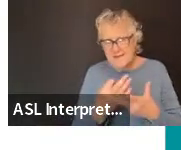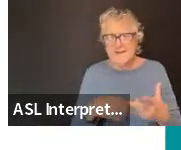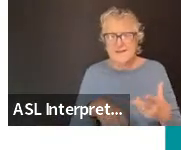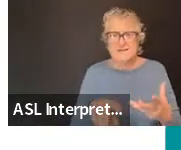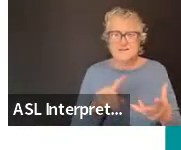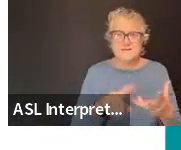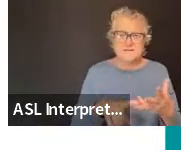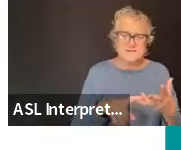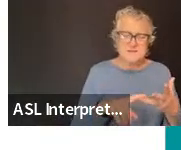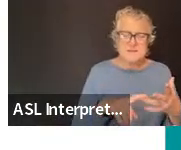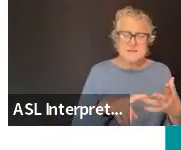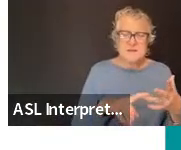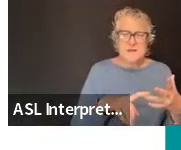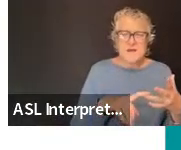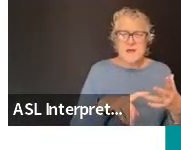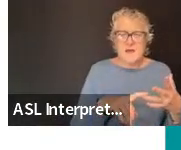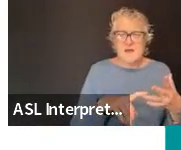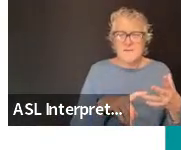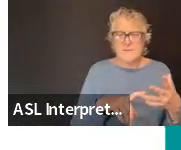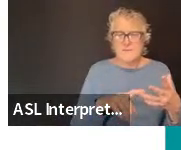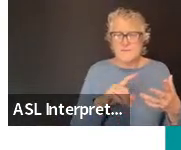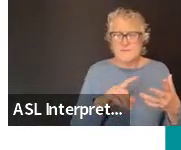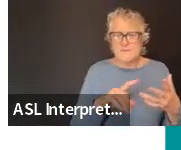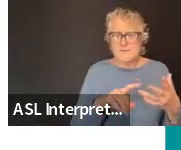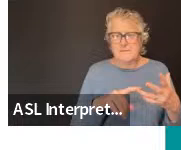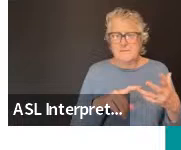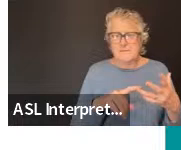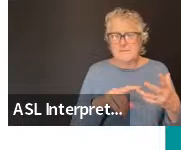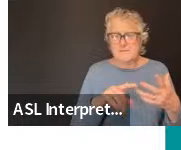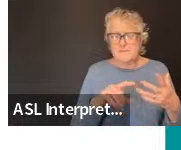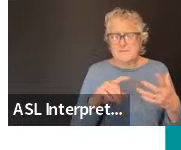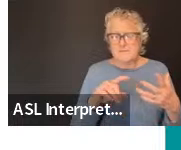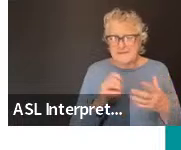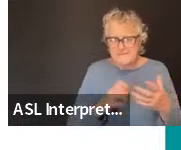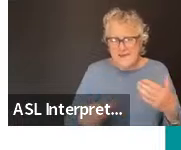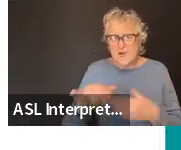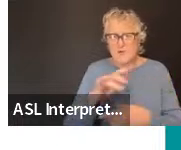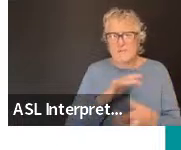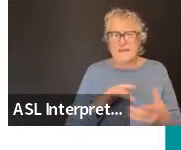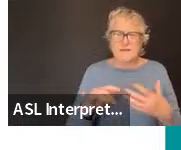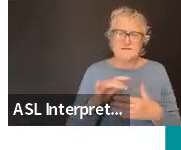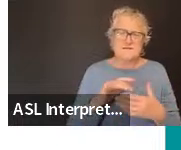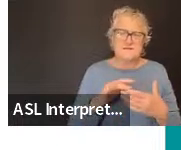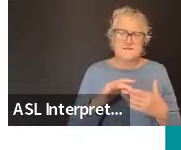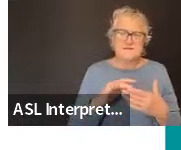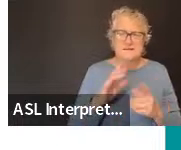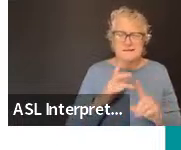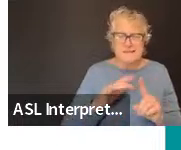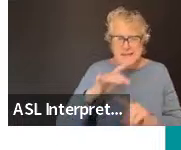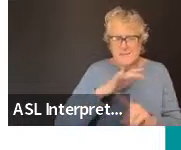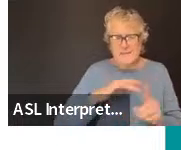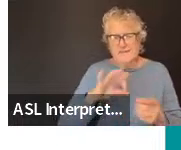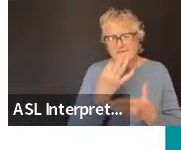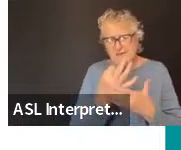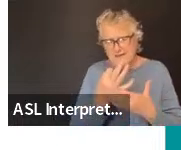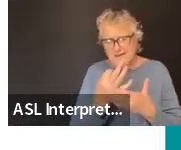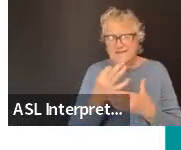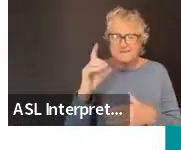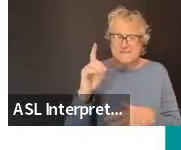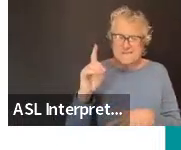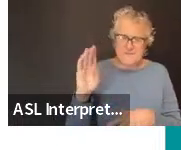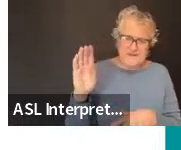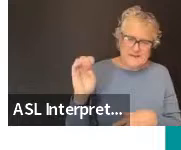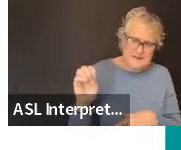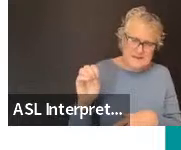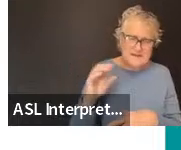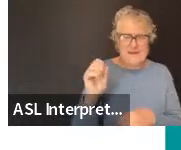and workforce outreach teams, the agreements team, as well as our tribal liaison. And as you all remember, we conducted some asset